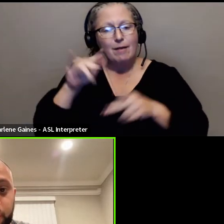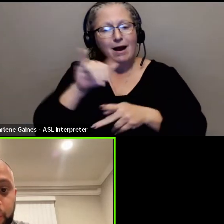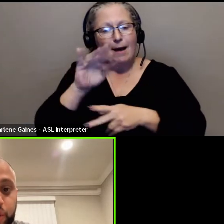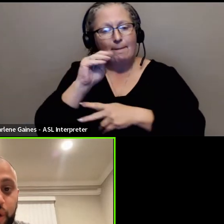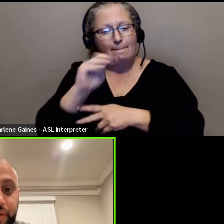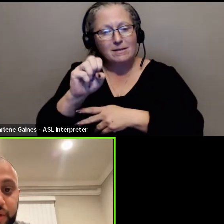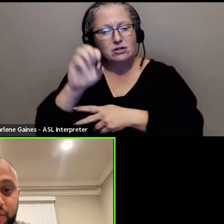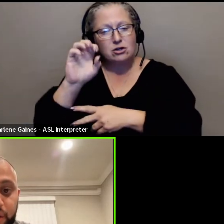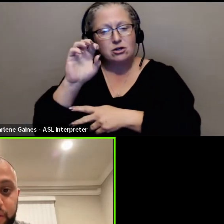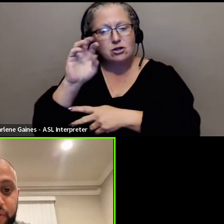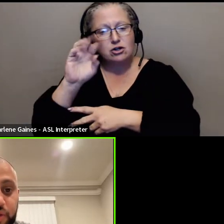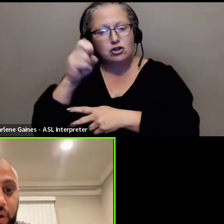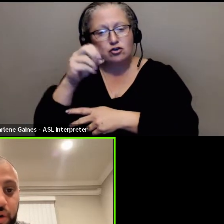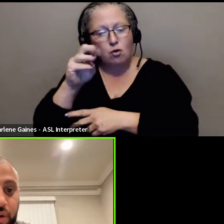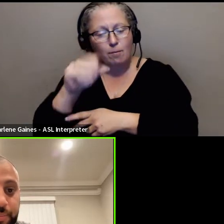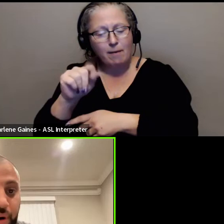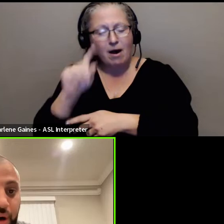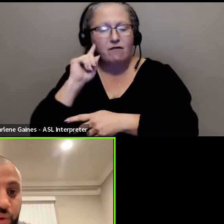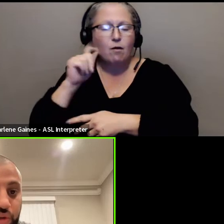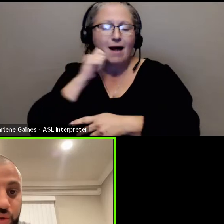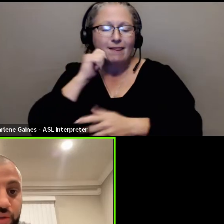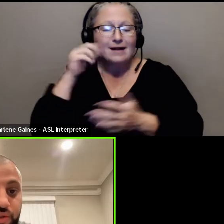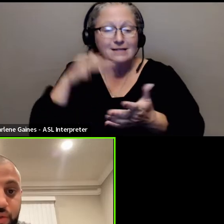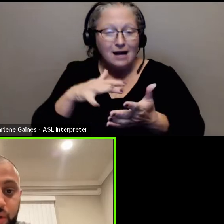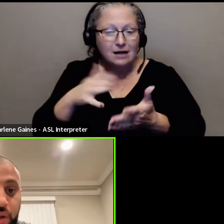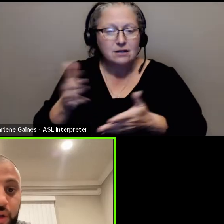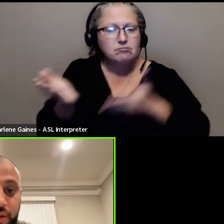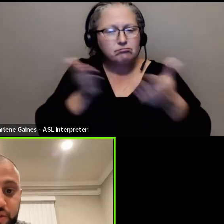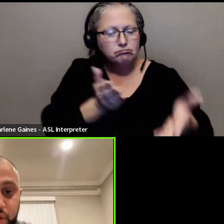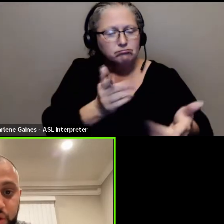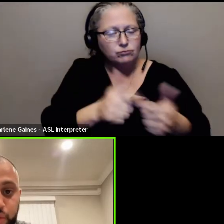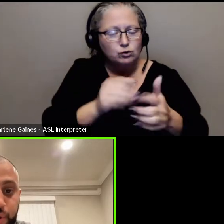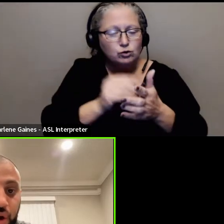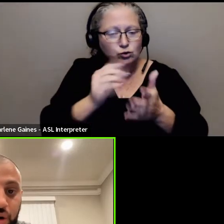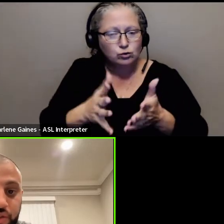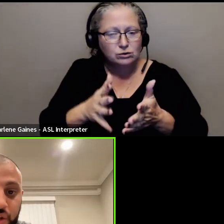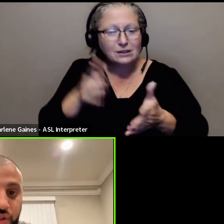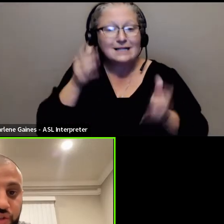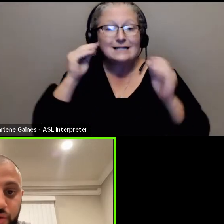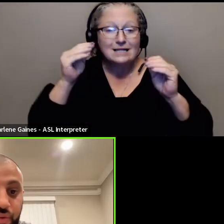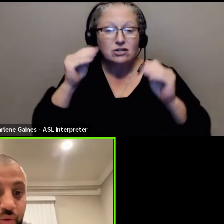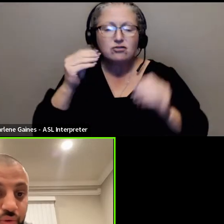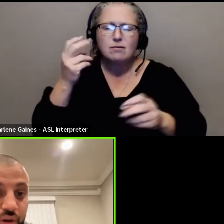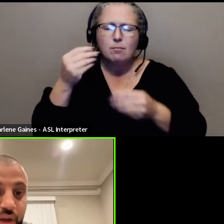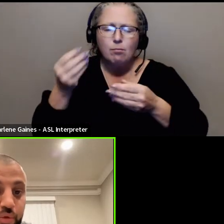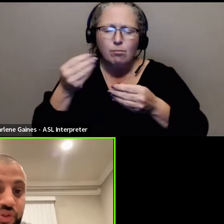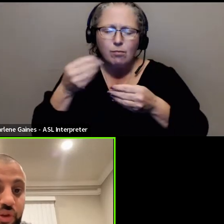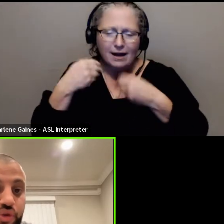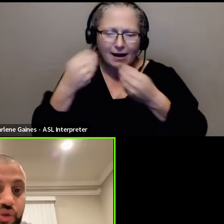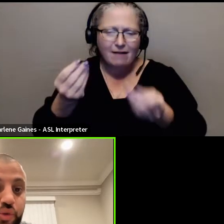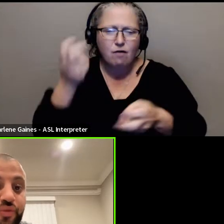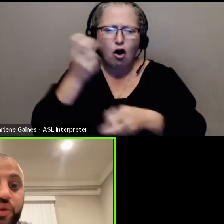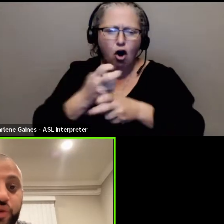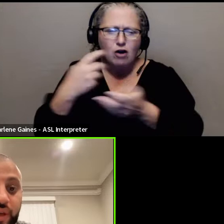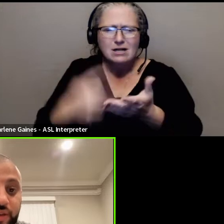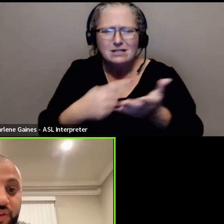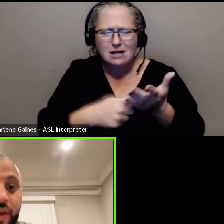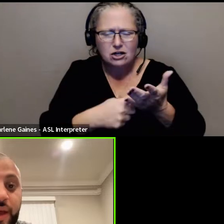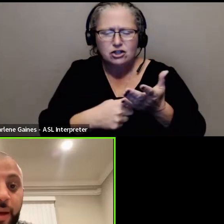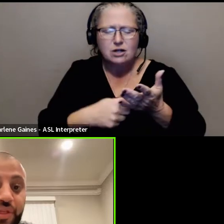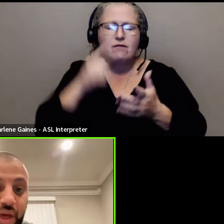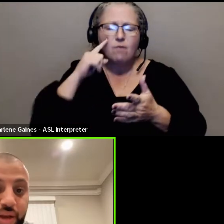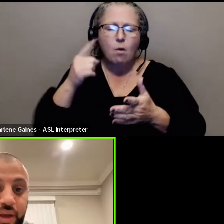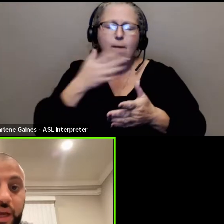Shoman to ensure ethnic studies are brought to our students. These teachings bring hard discussions to the forefront and move us closer to a future that